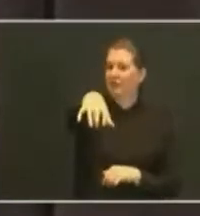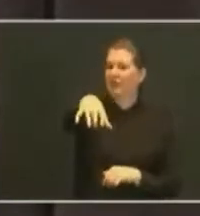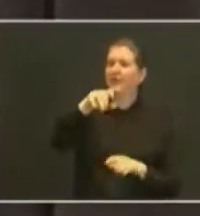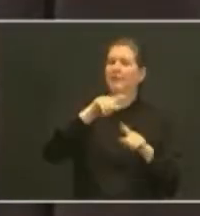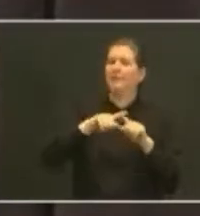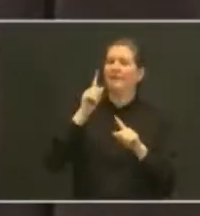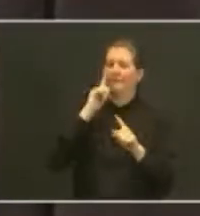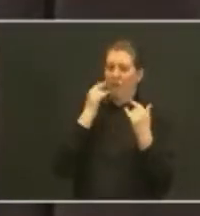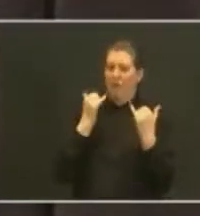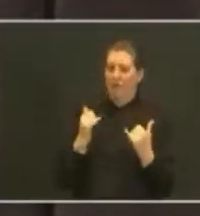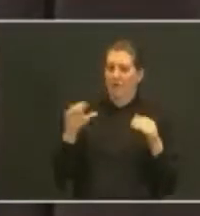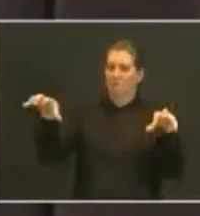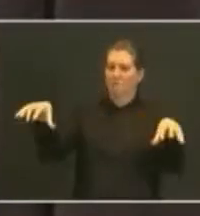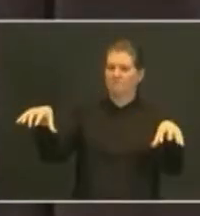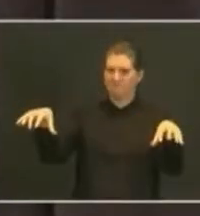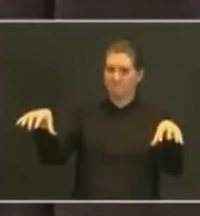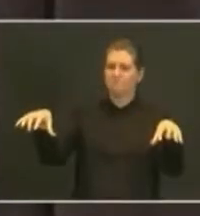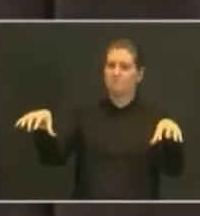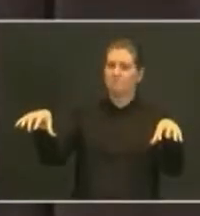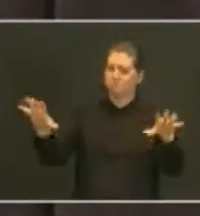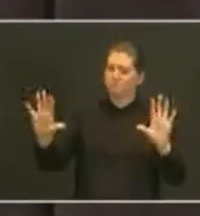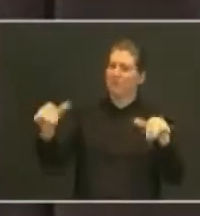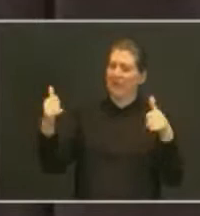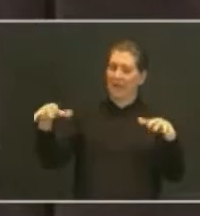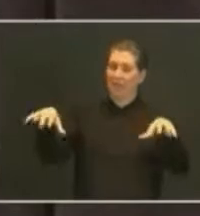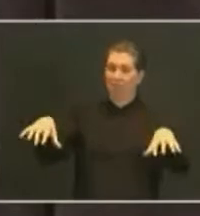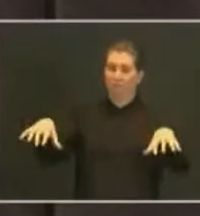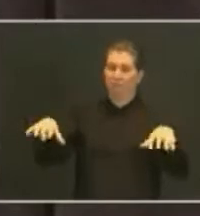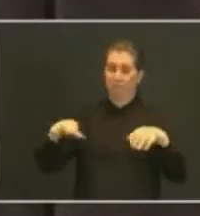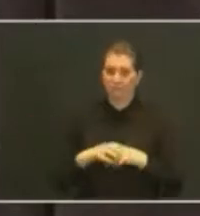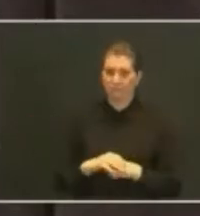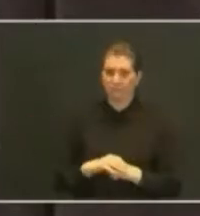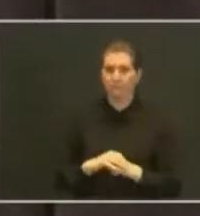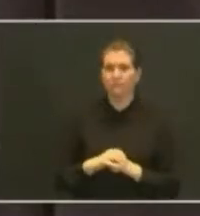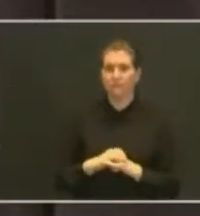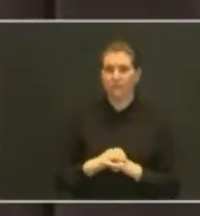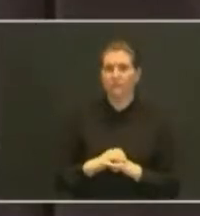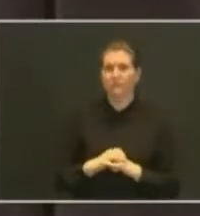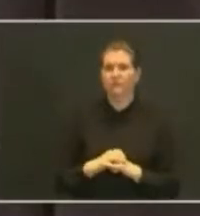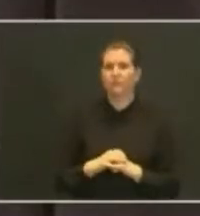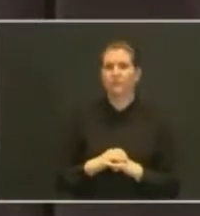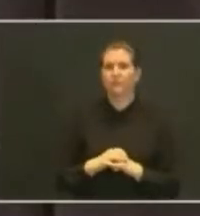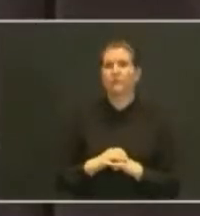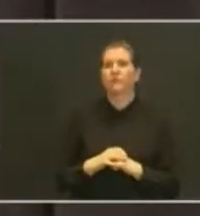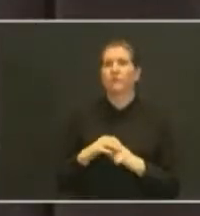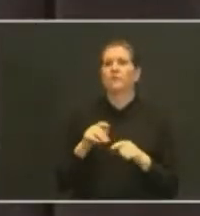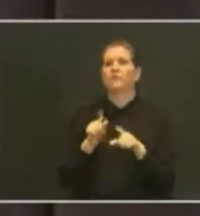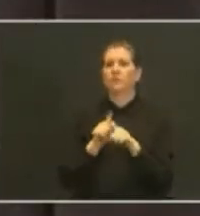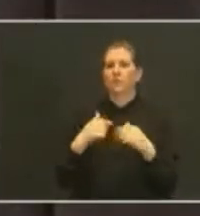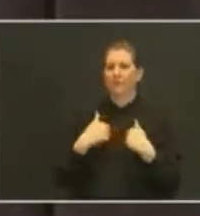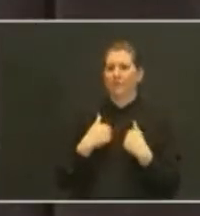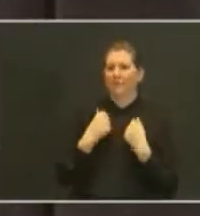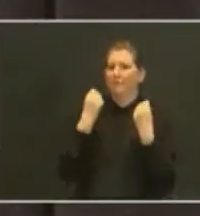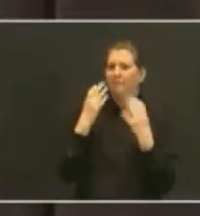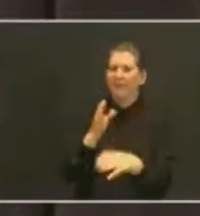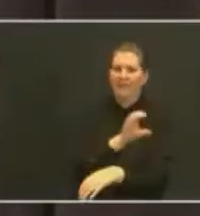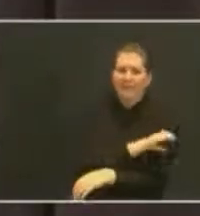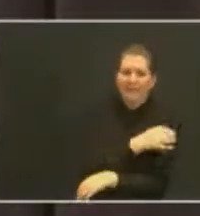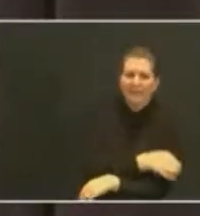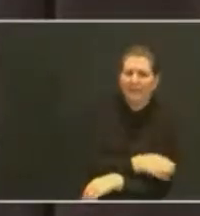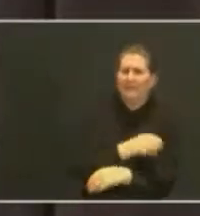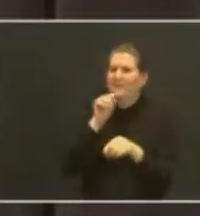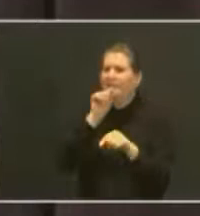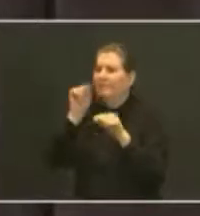Island. We also envision consolidating the clinics being run by the cities and towns